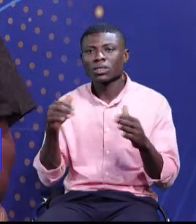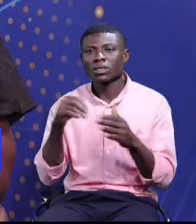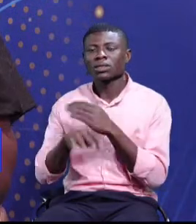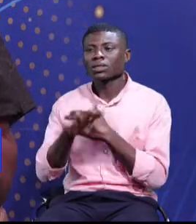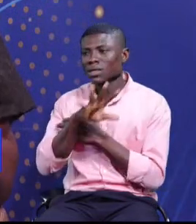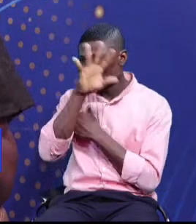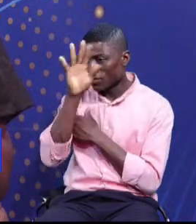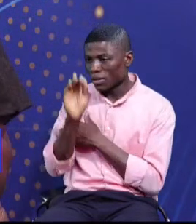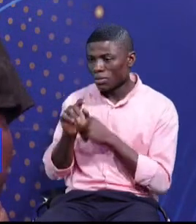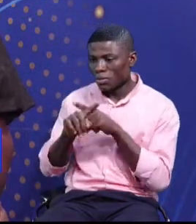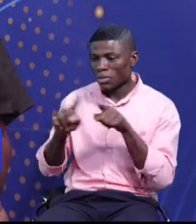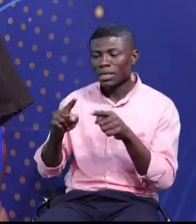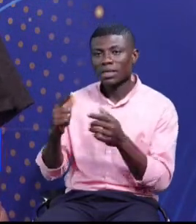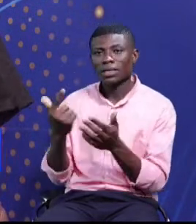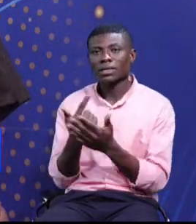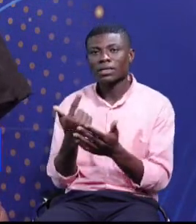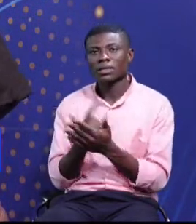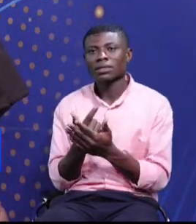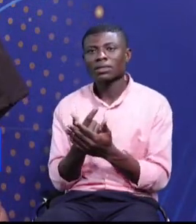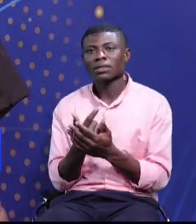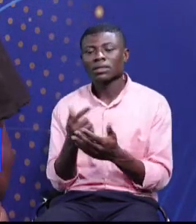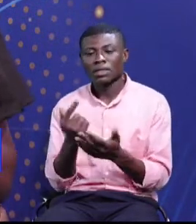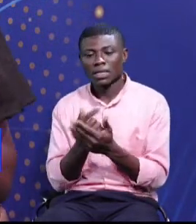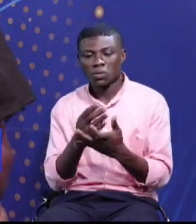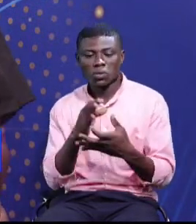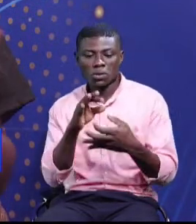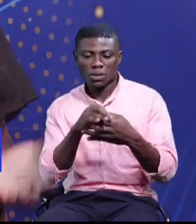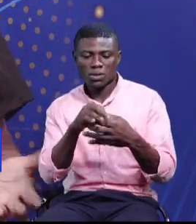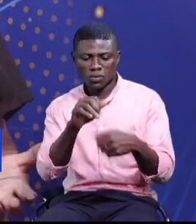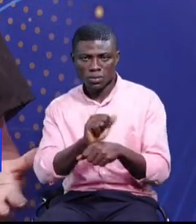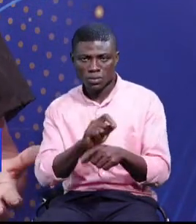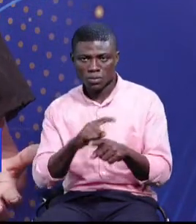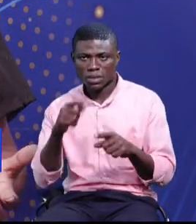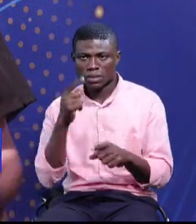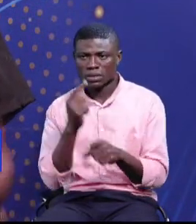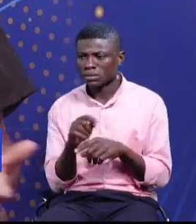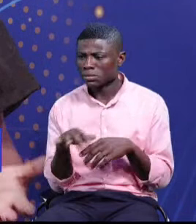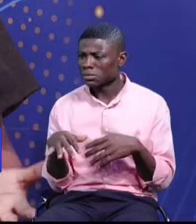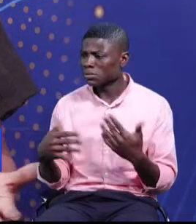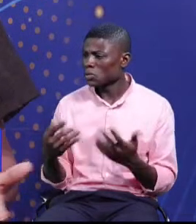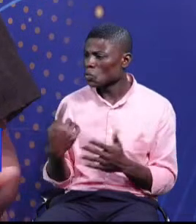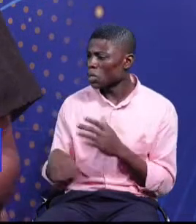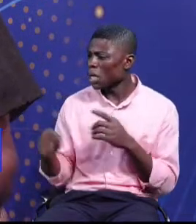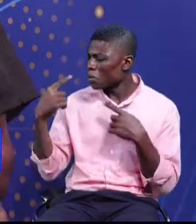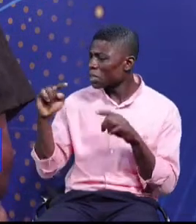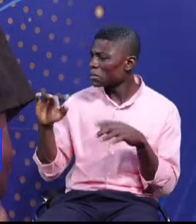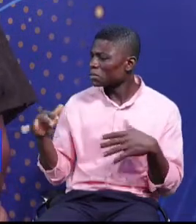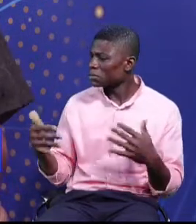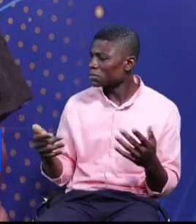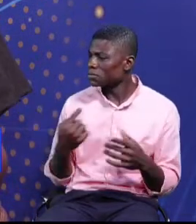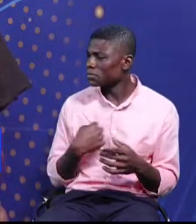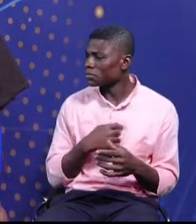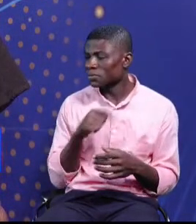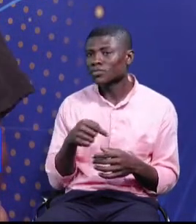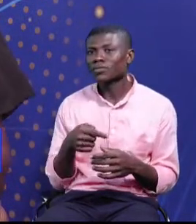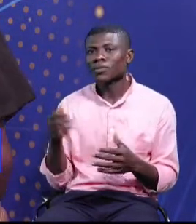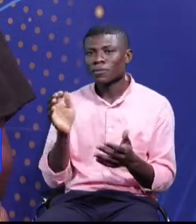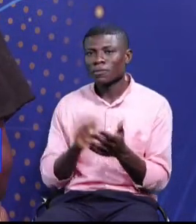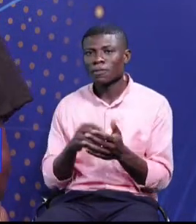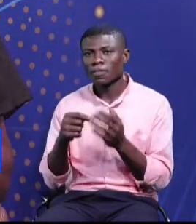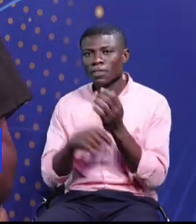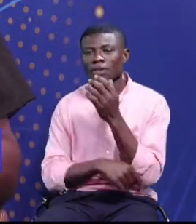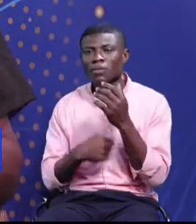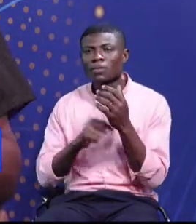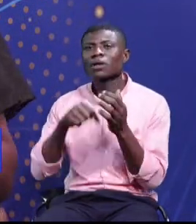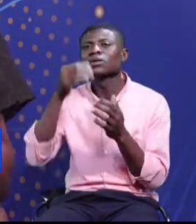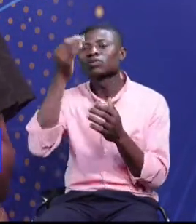Africa, and Ghana is a country they want to be in. And they're just like, what's going on? So then we had to do a deep dive to find